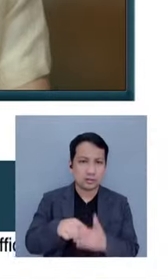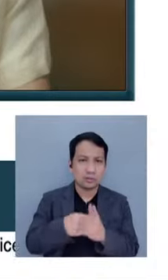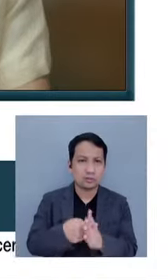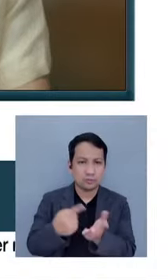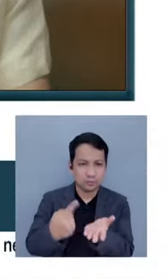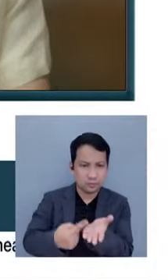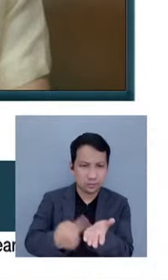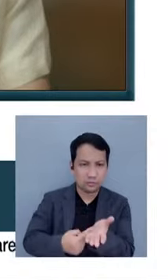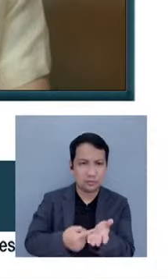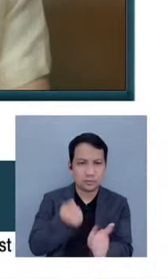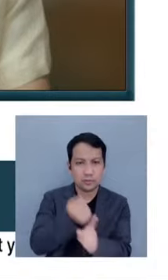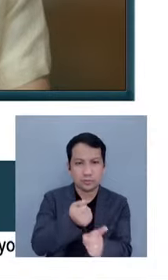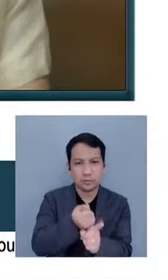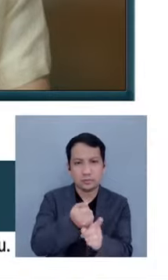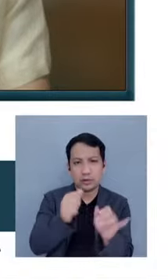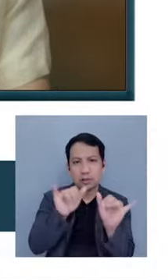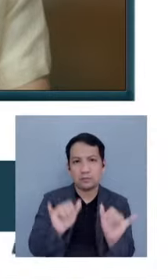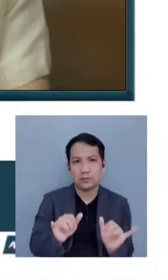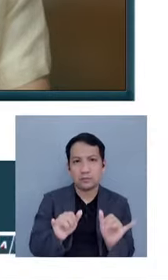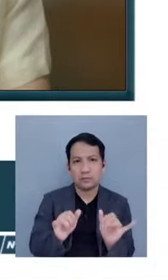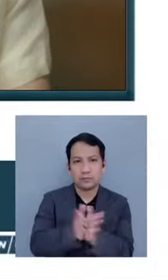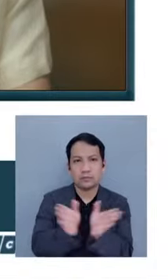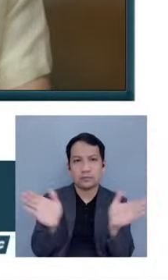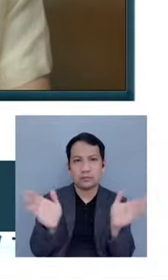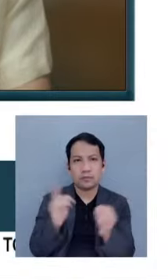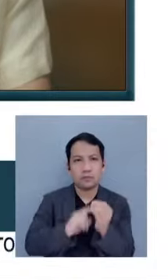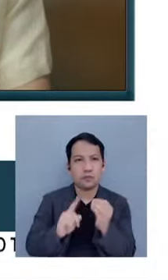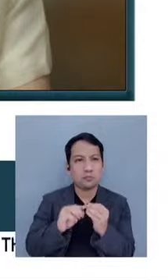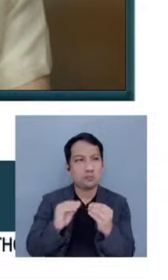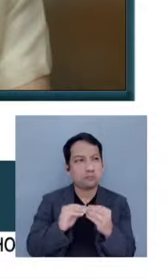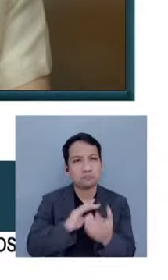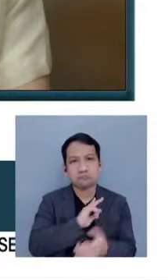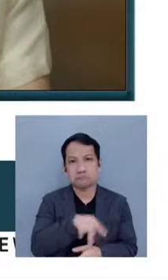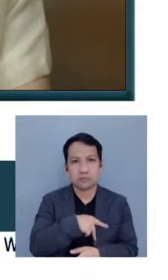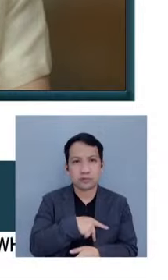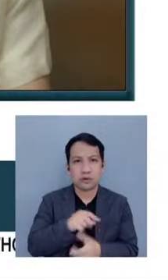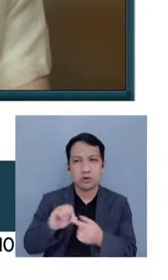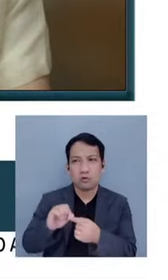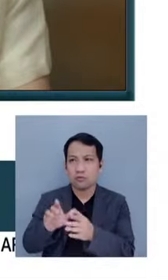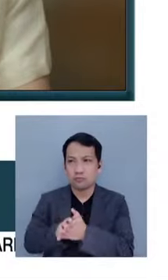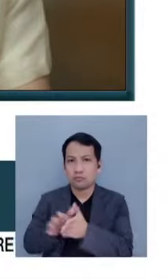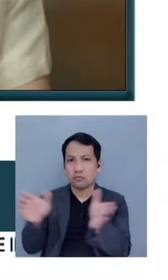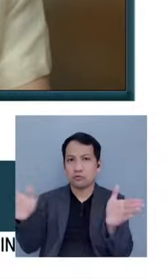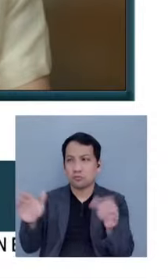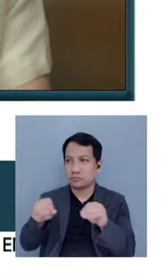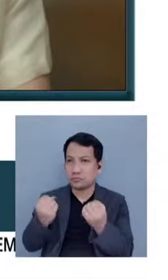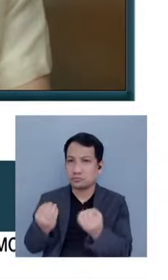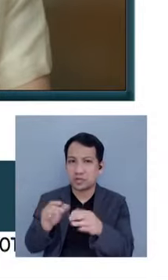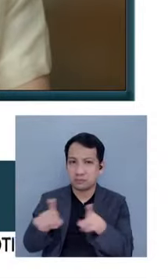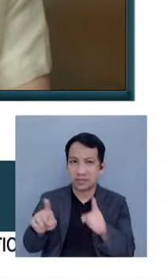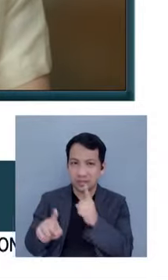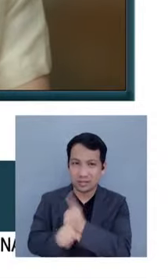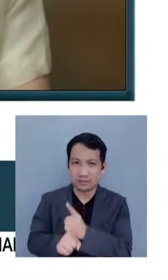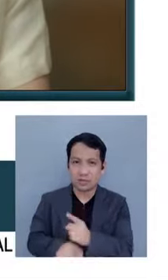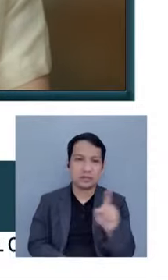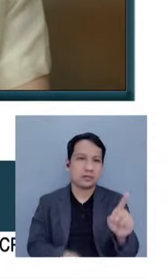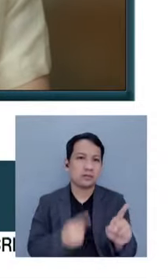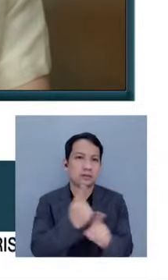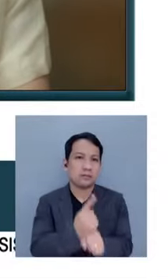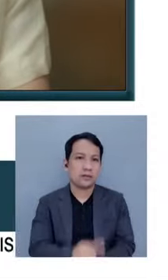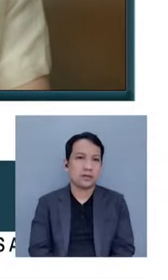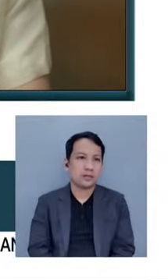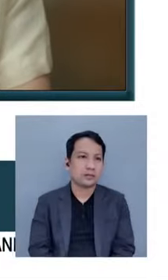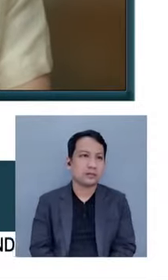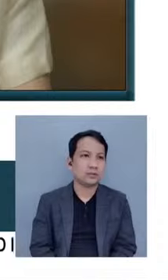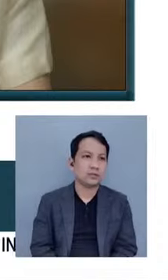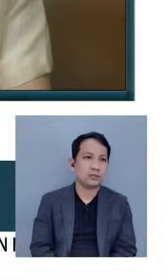cyber attacks in general, because it can be both personal and on a large scale, correct? That is correct, yes. All right. So